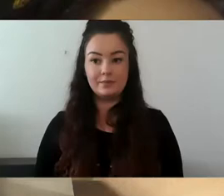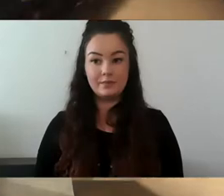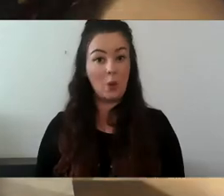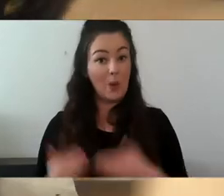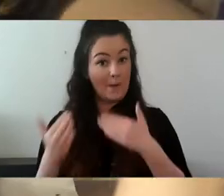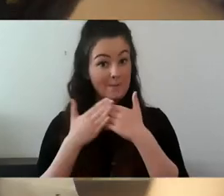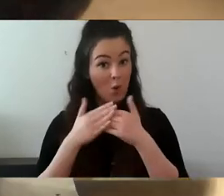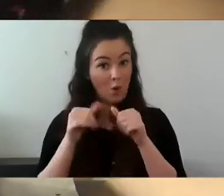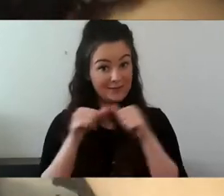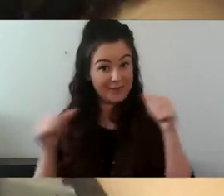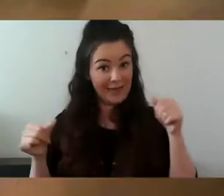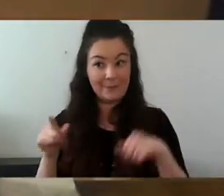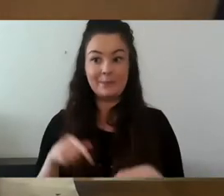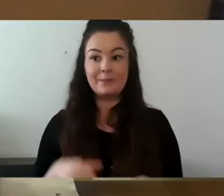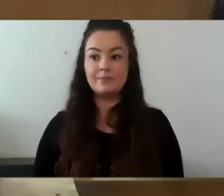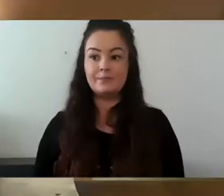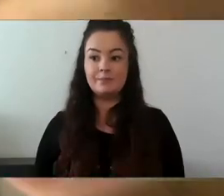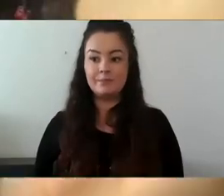And I'm just going to